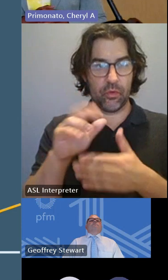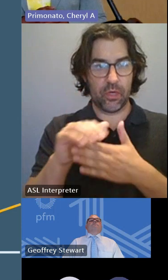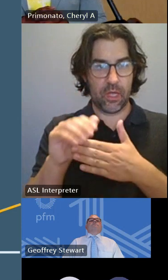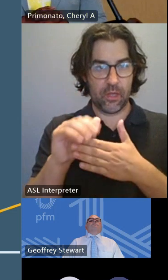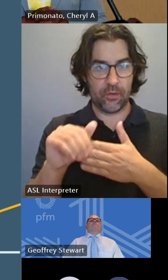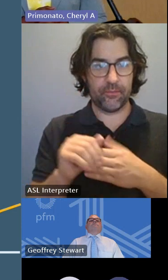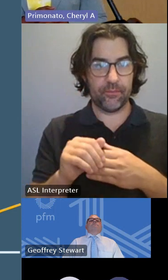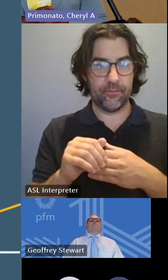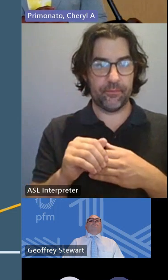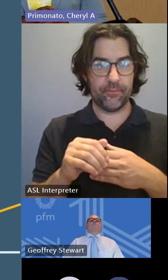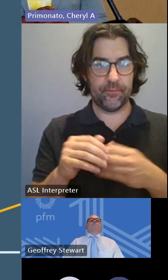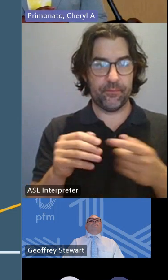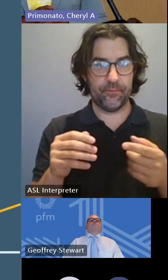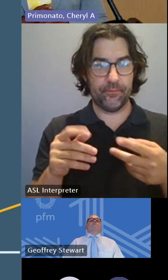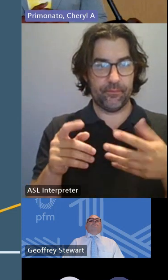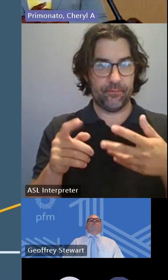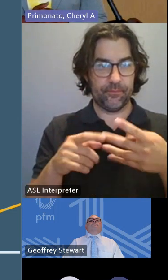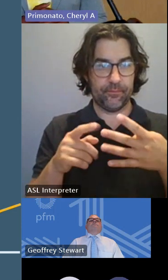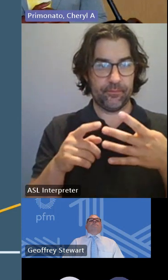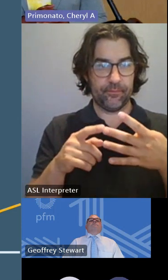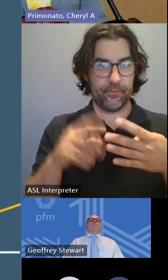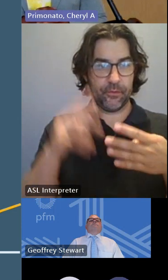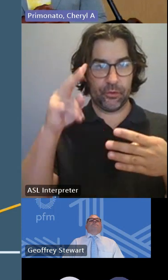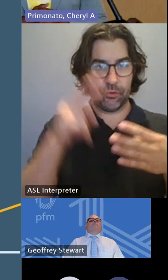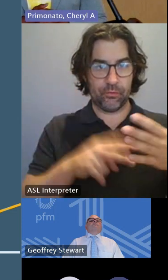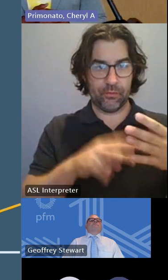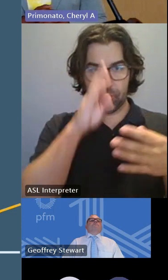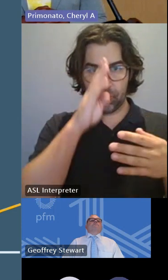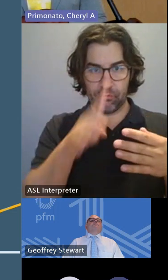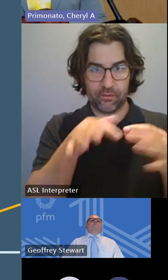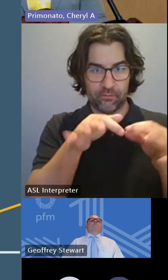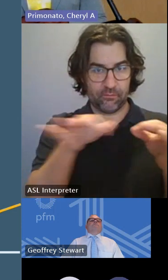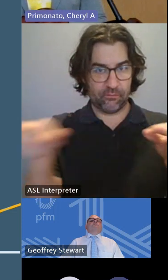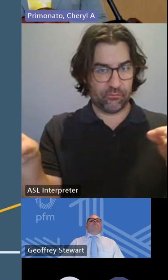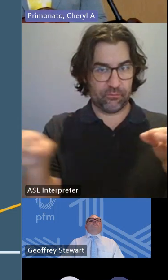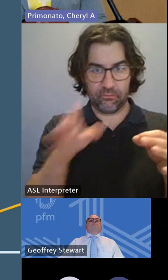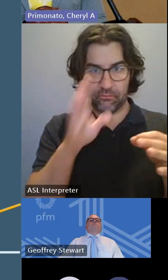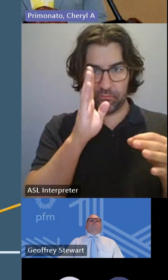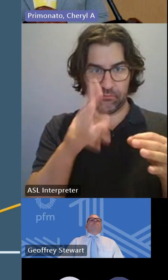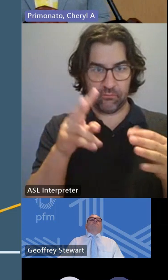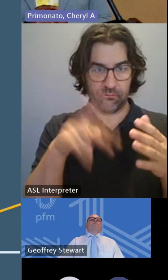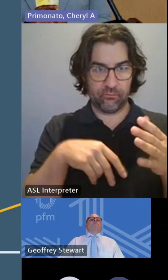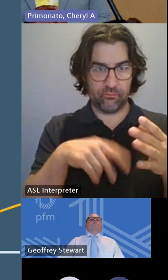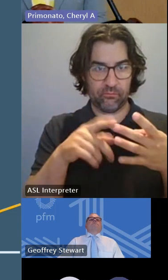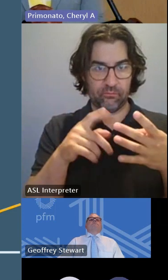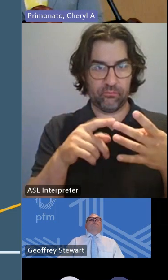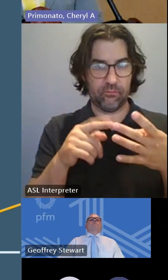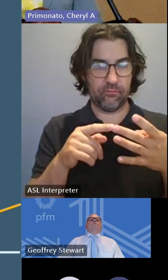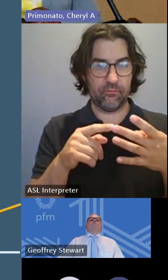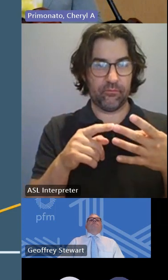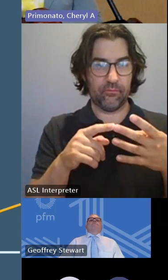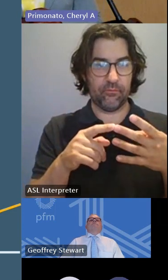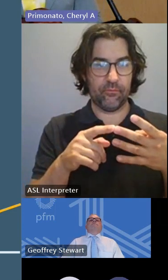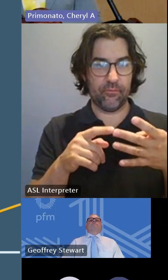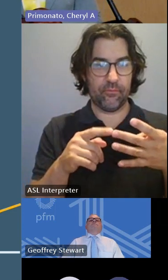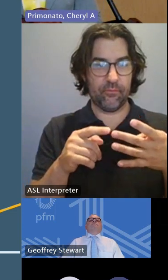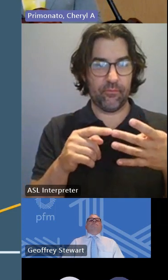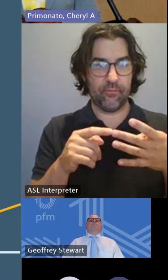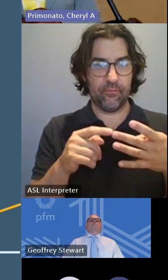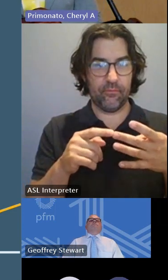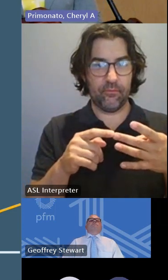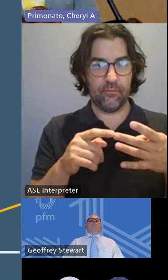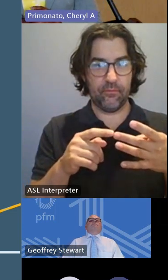$187,200. The agreement has an expiry date of August 31, 2024, with 2 one-year option years to be exercised